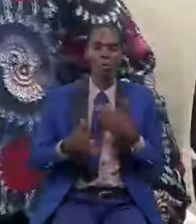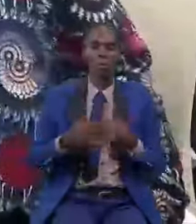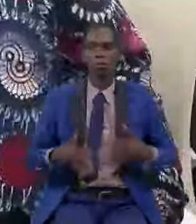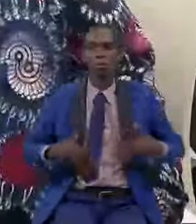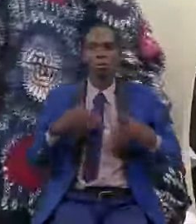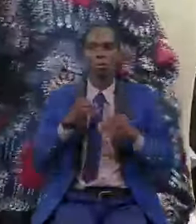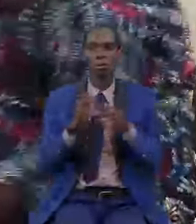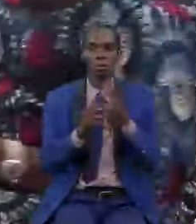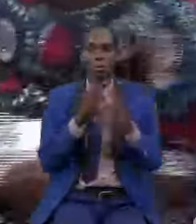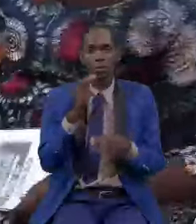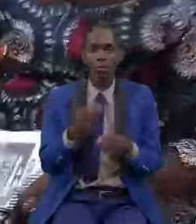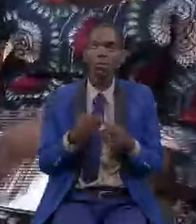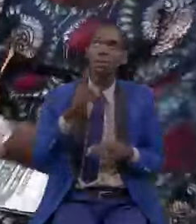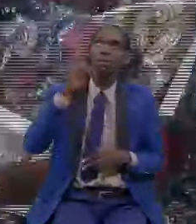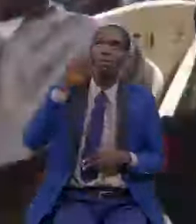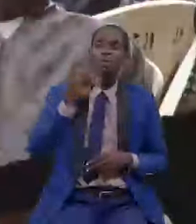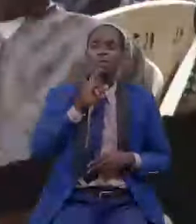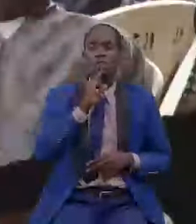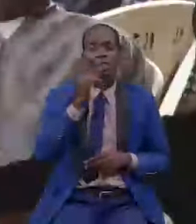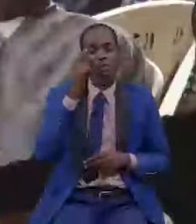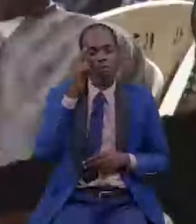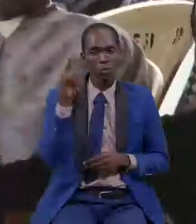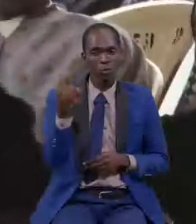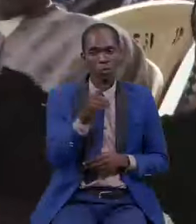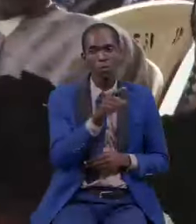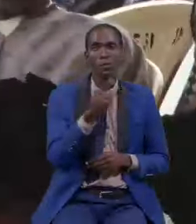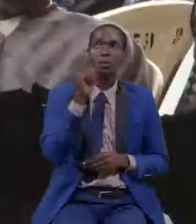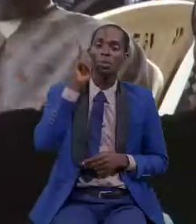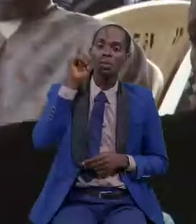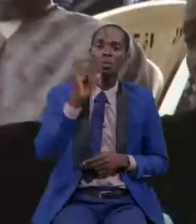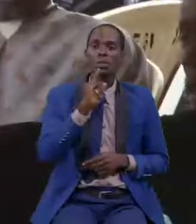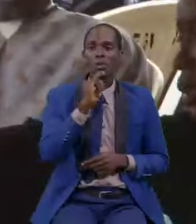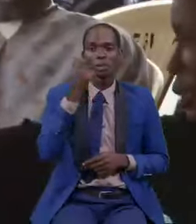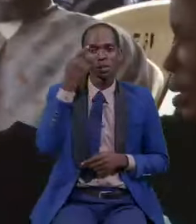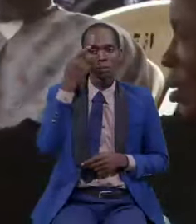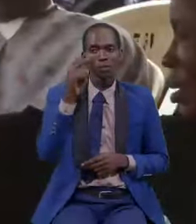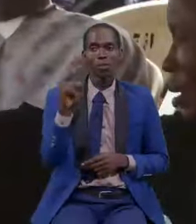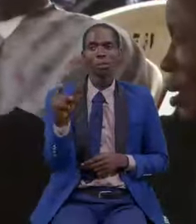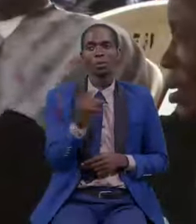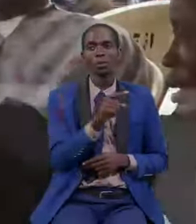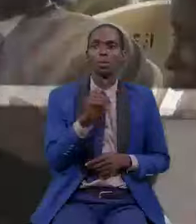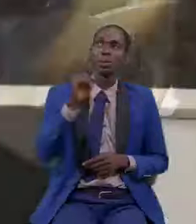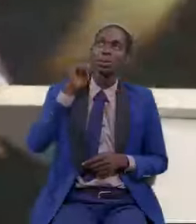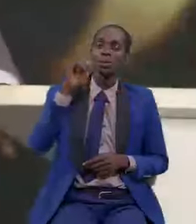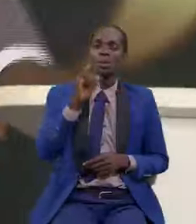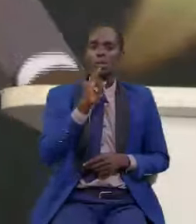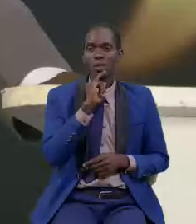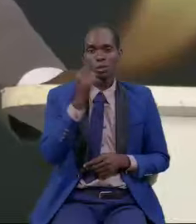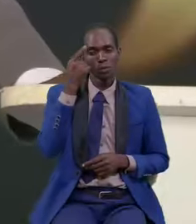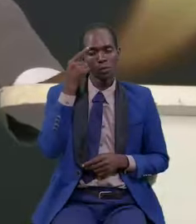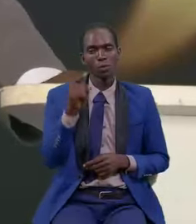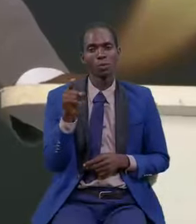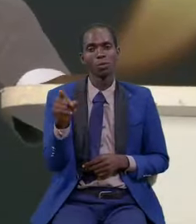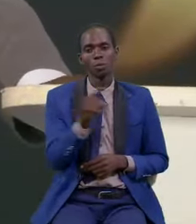you. He is for you. He is for you. No matter what challenge